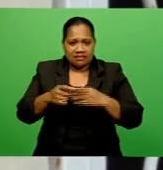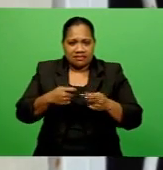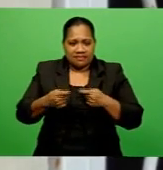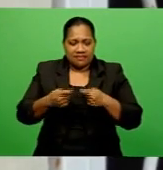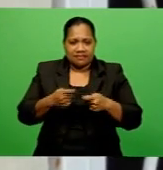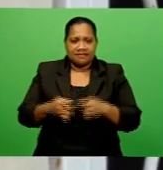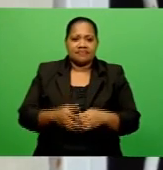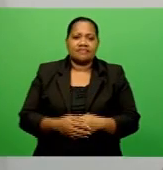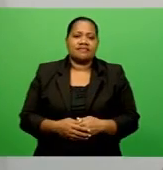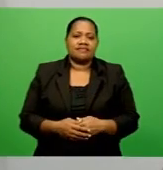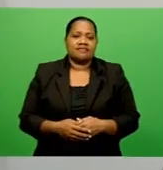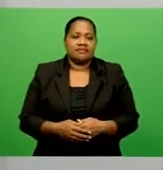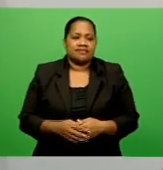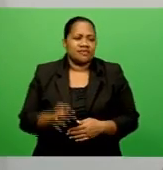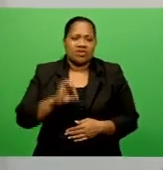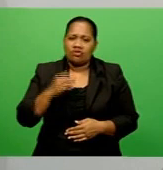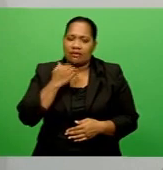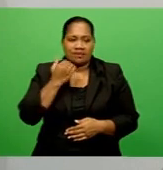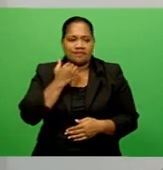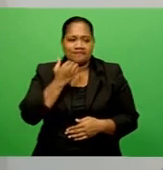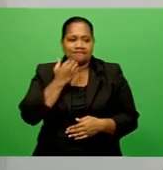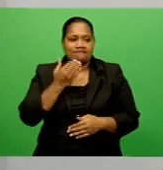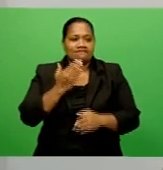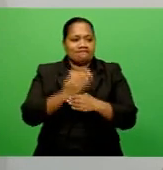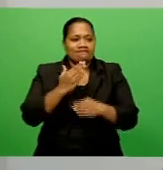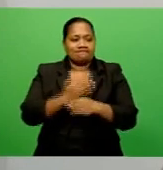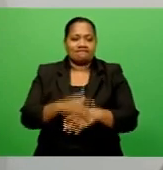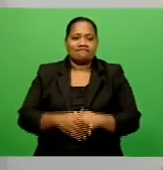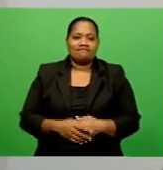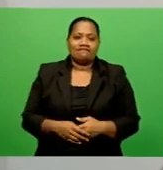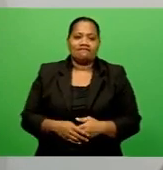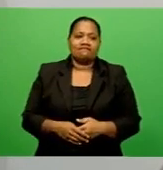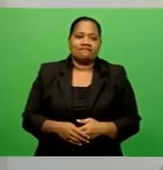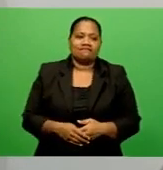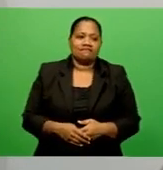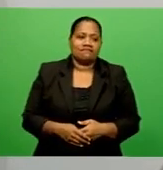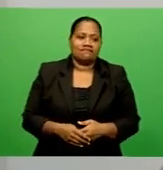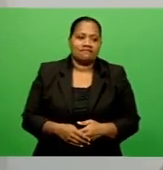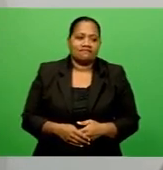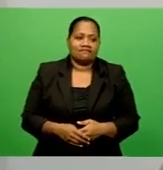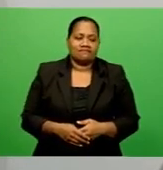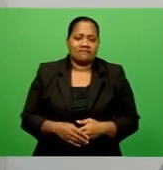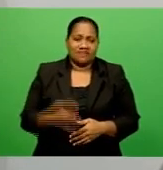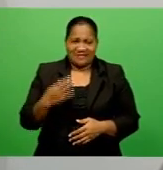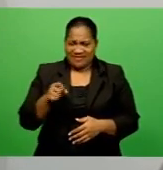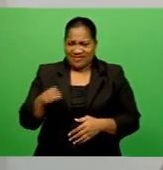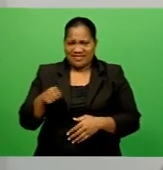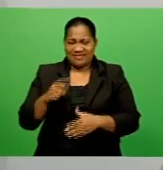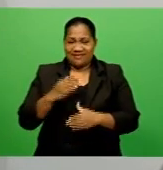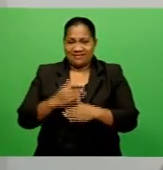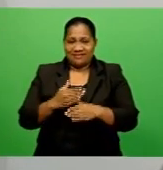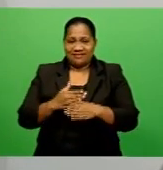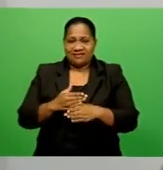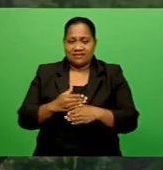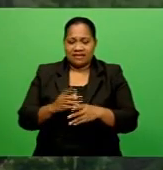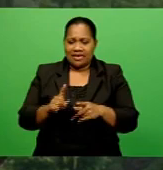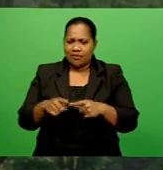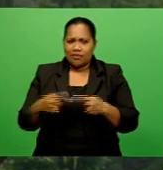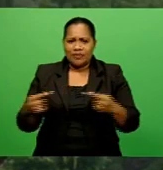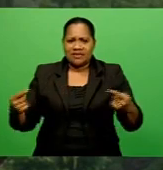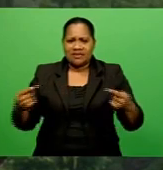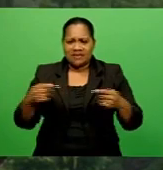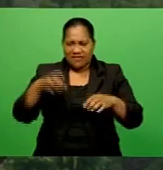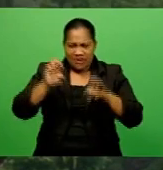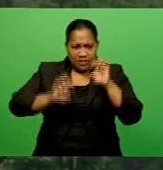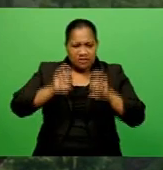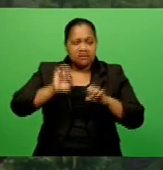There is not much drop in terms of number of valuers that engage in property valuation,